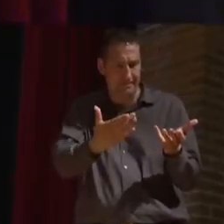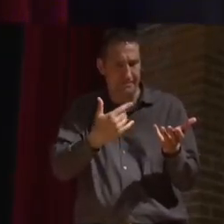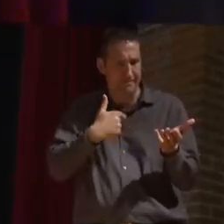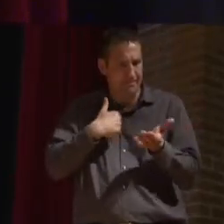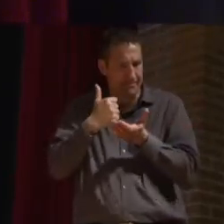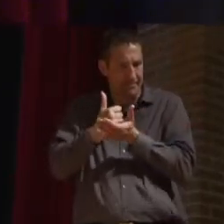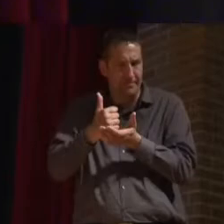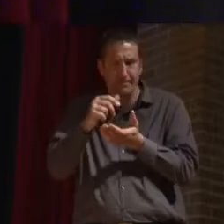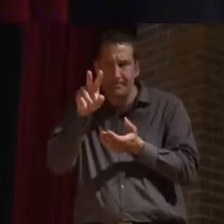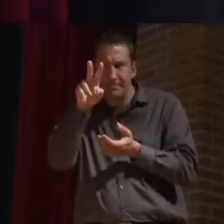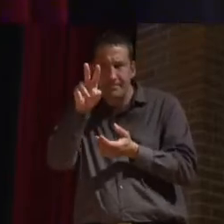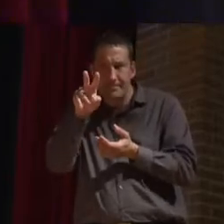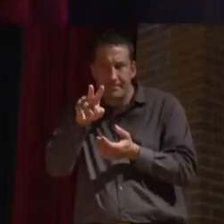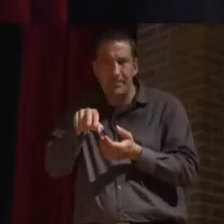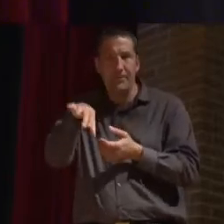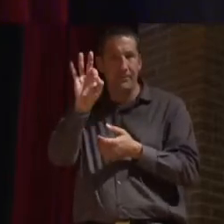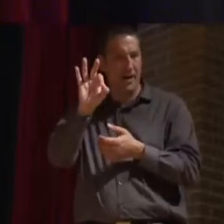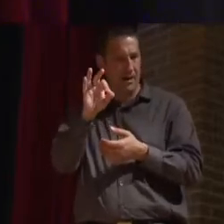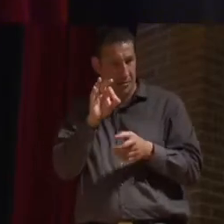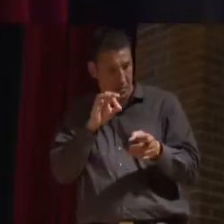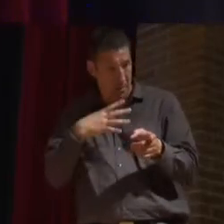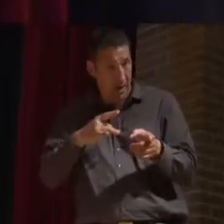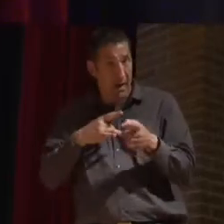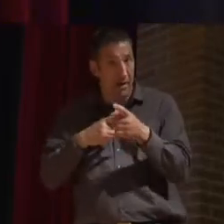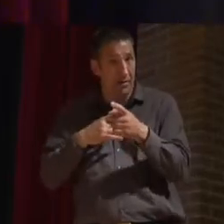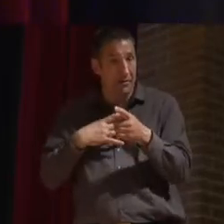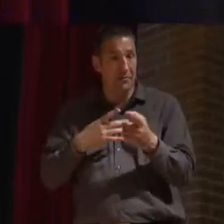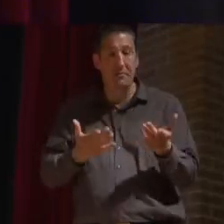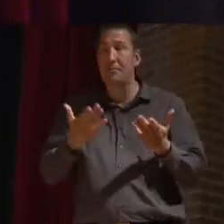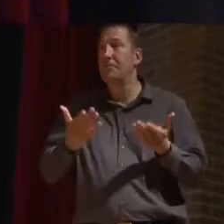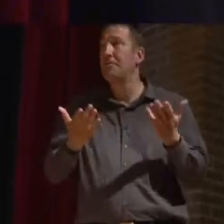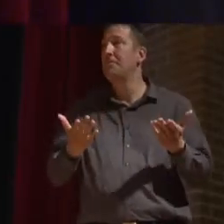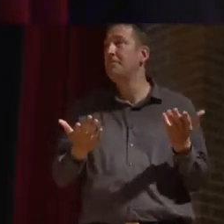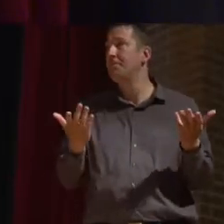let's just see what's out there and see if there's anything that interests you and so on. Good.